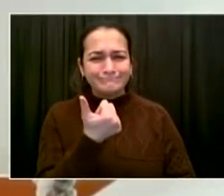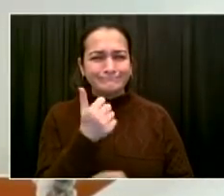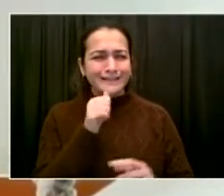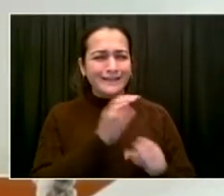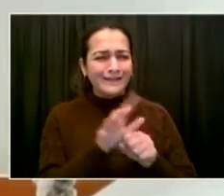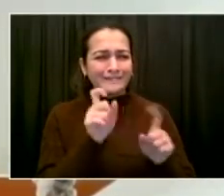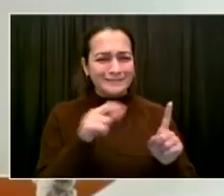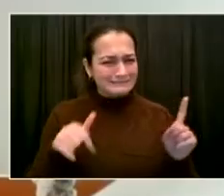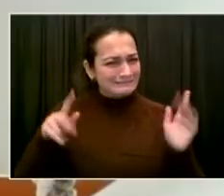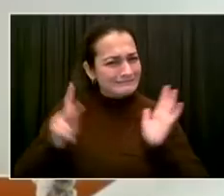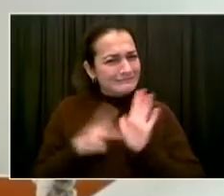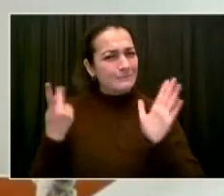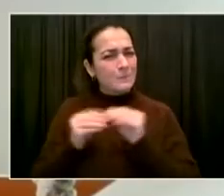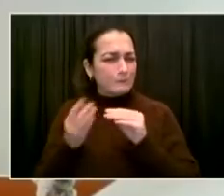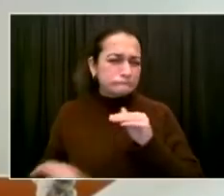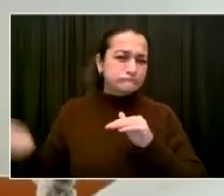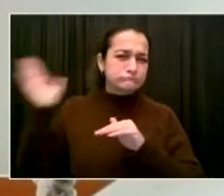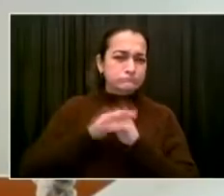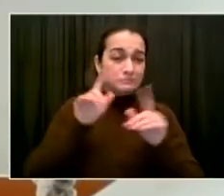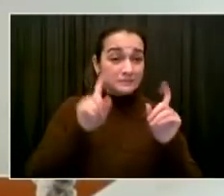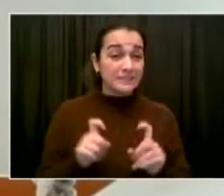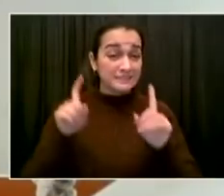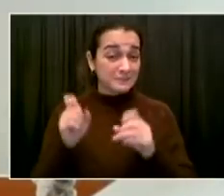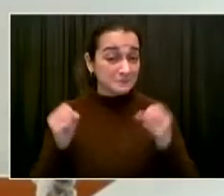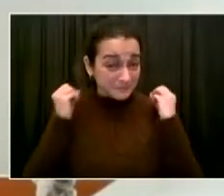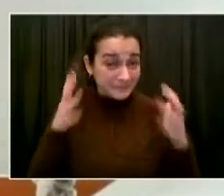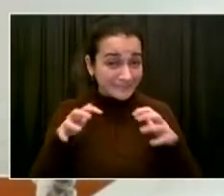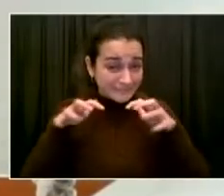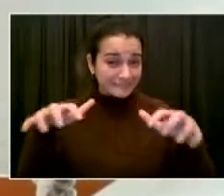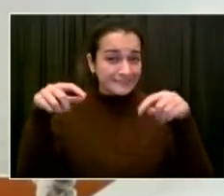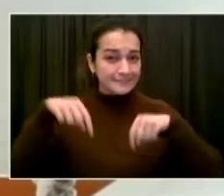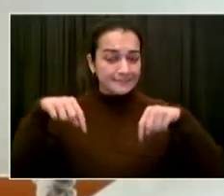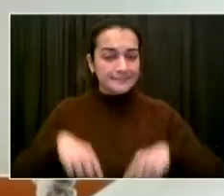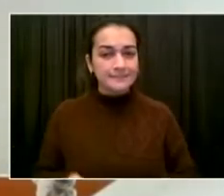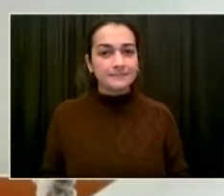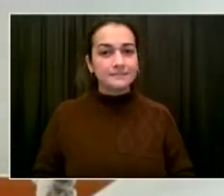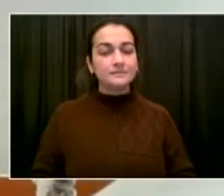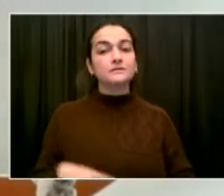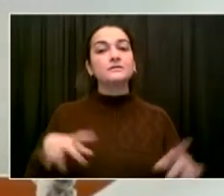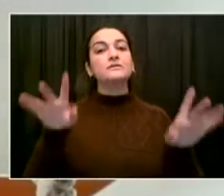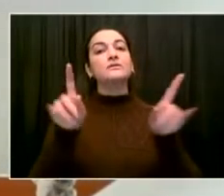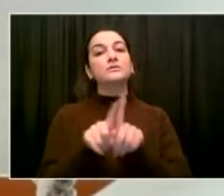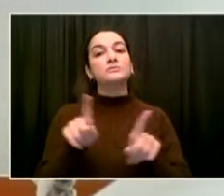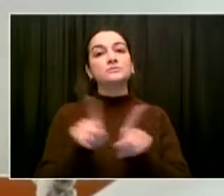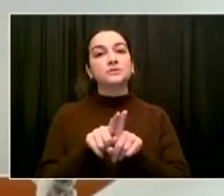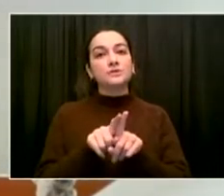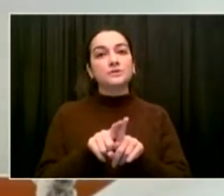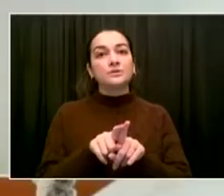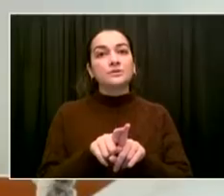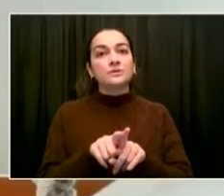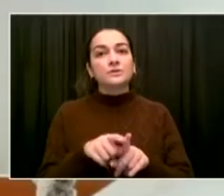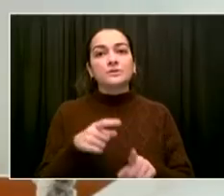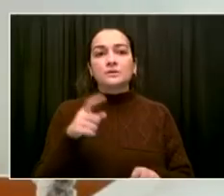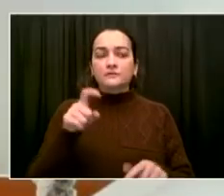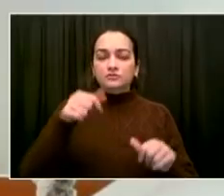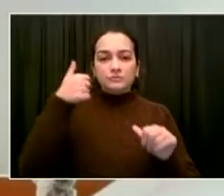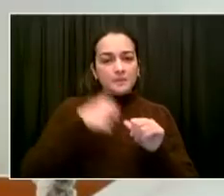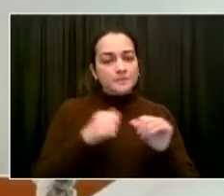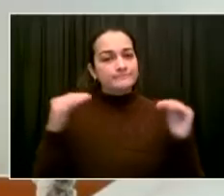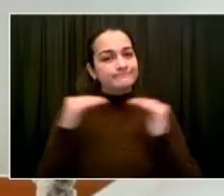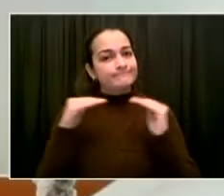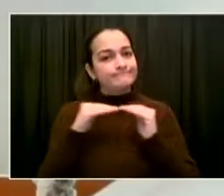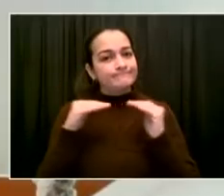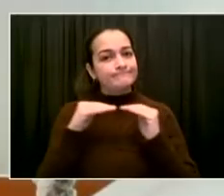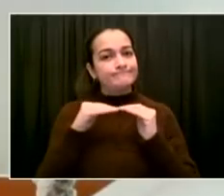testing equitably into our communities. And that's why we want to think about things like arming our community-based organizations, the trusted messengers of our